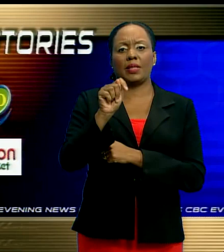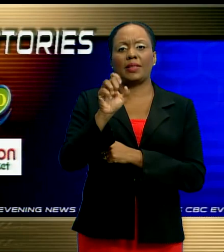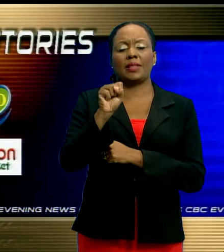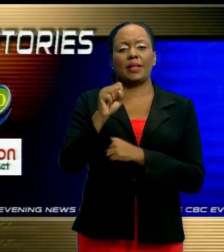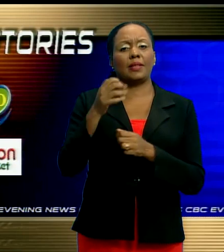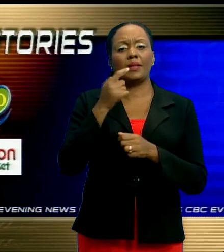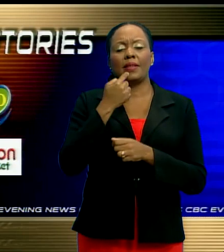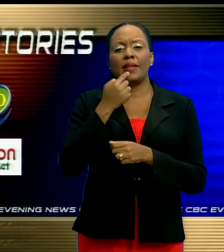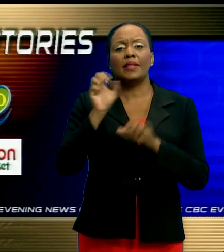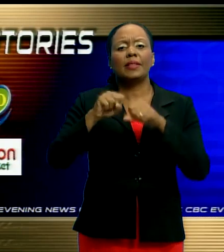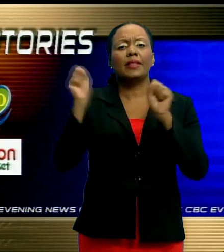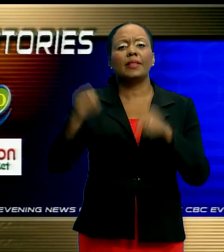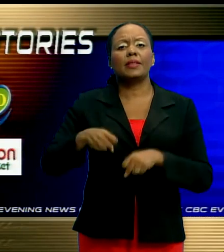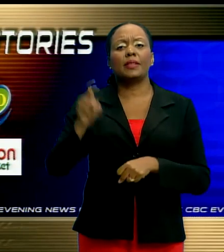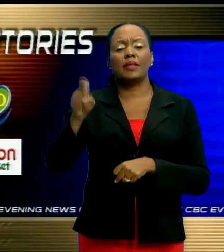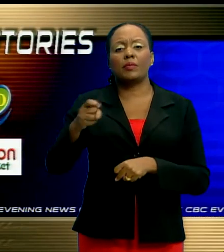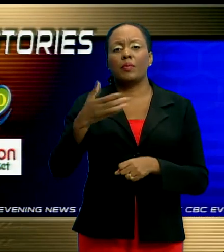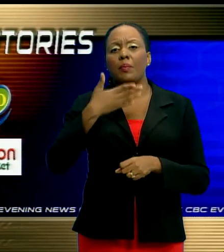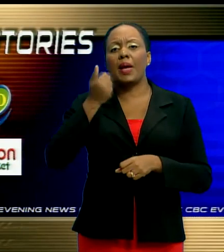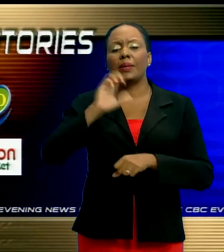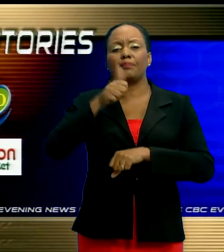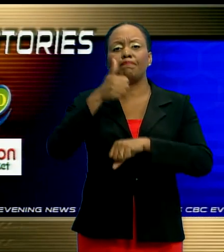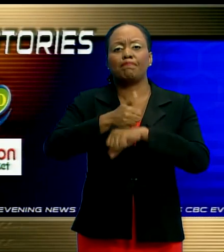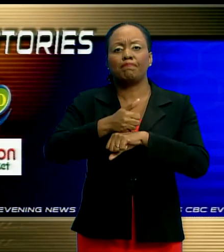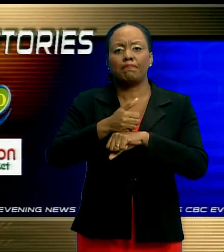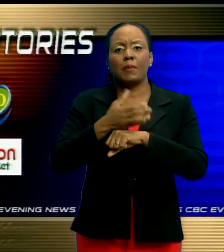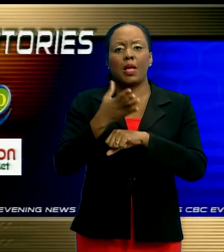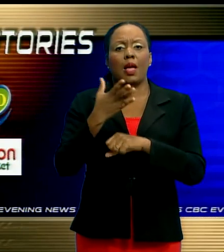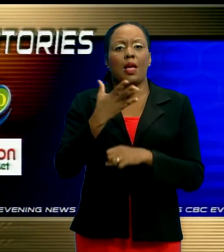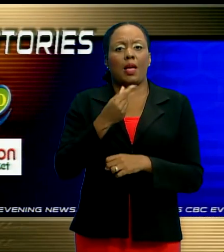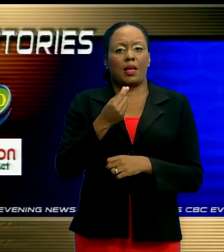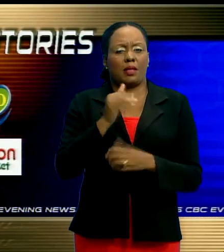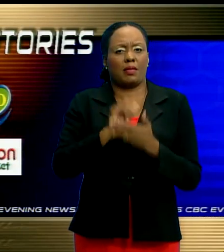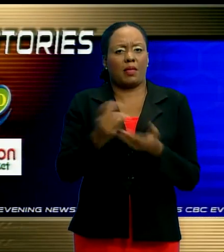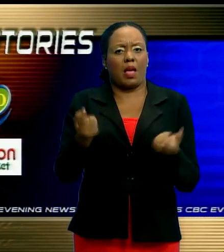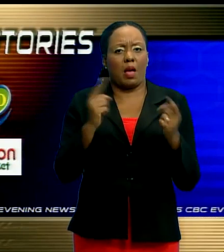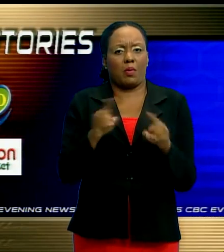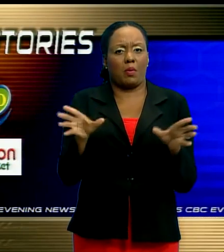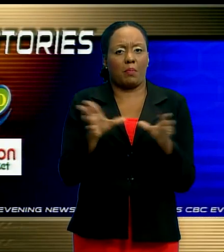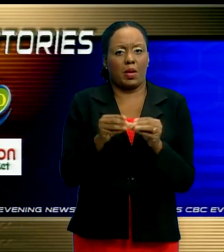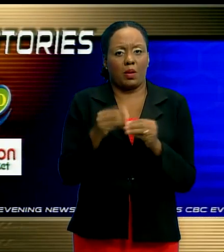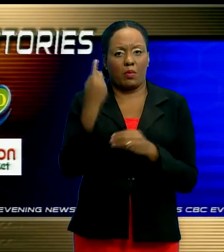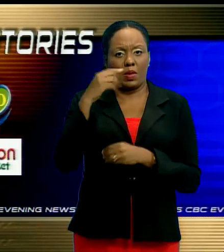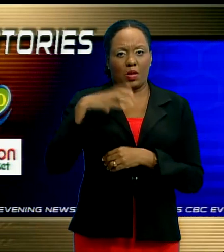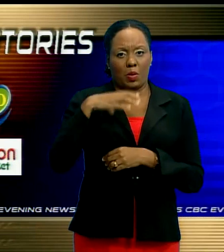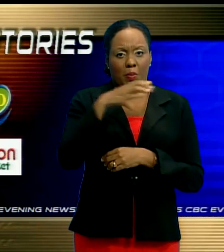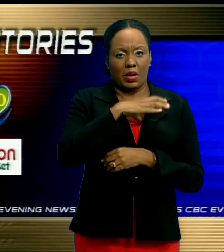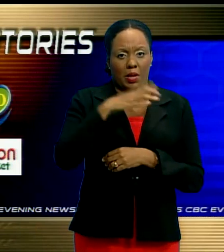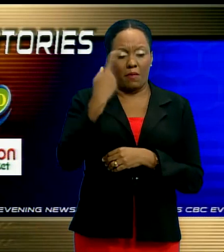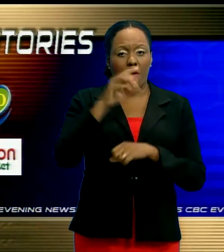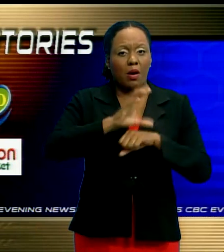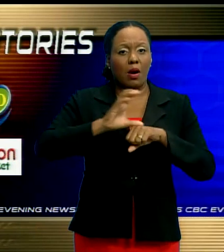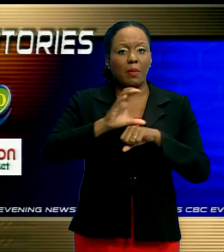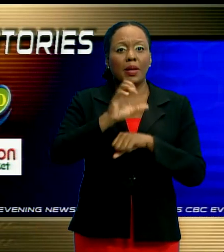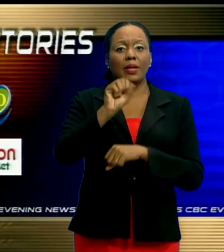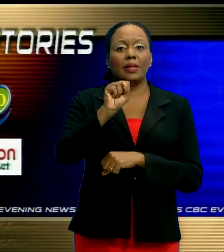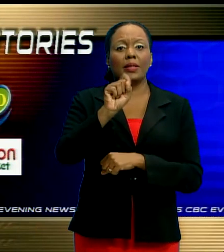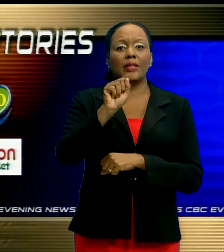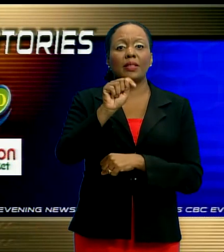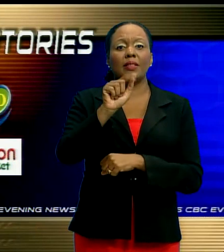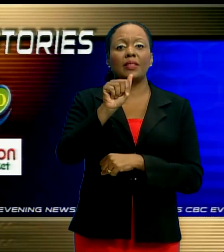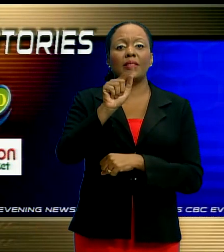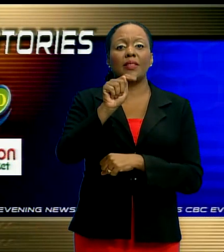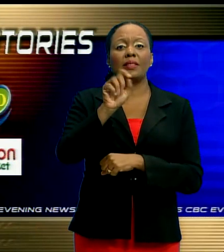as capacity were highlighted at the opening of the 40th meeting of the Standing Committee of Caribbean Statisticians, the 25th meeting